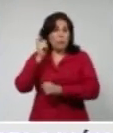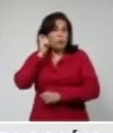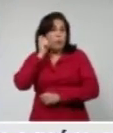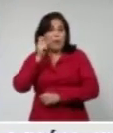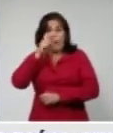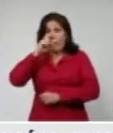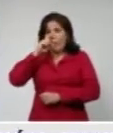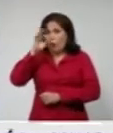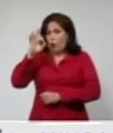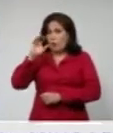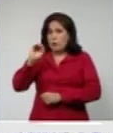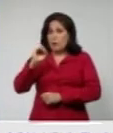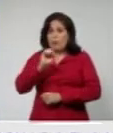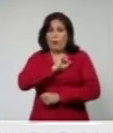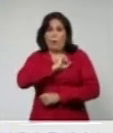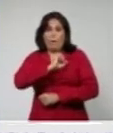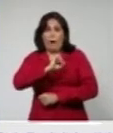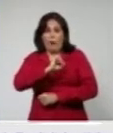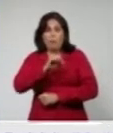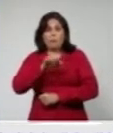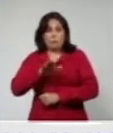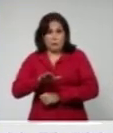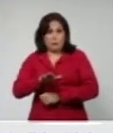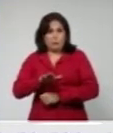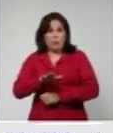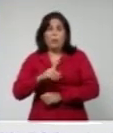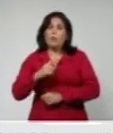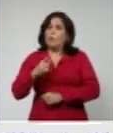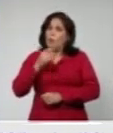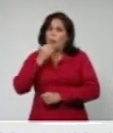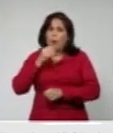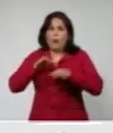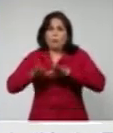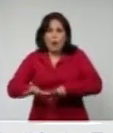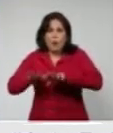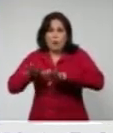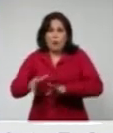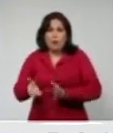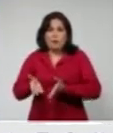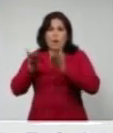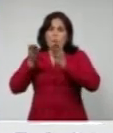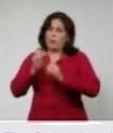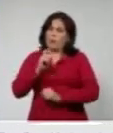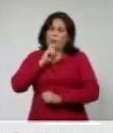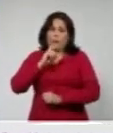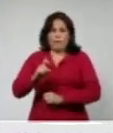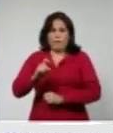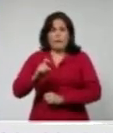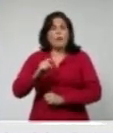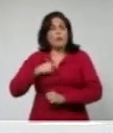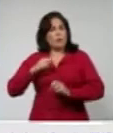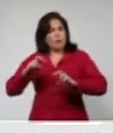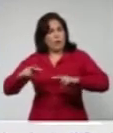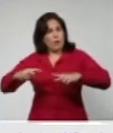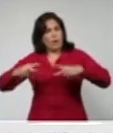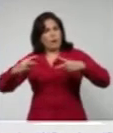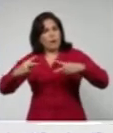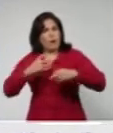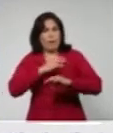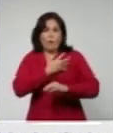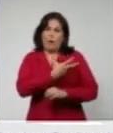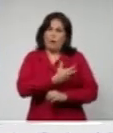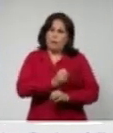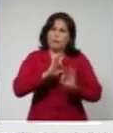was not possible to revive her. We reiterate our condolences to the patient's